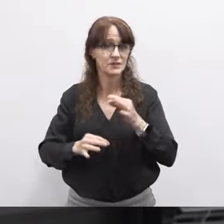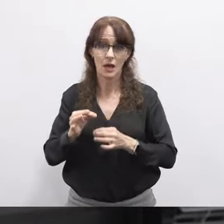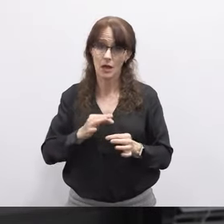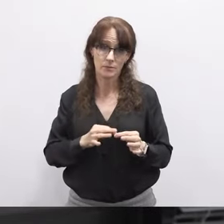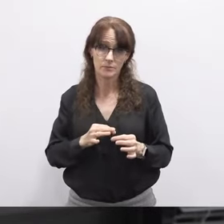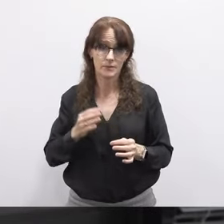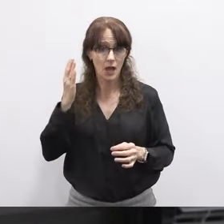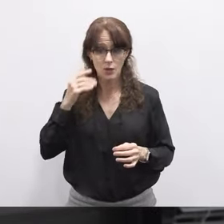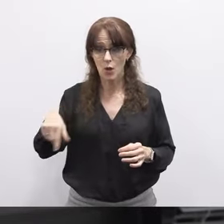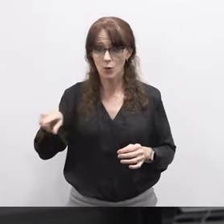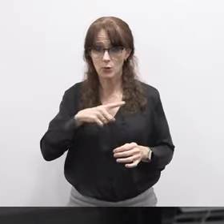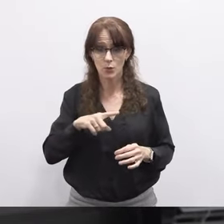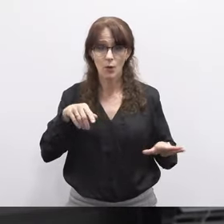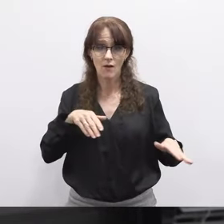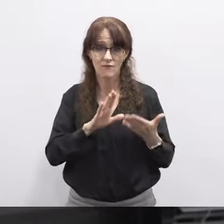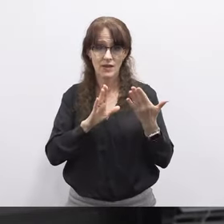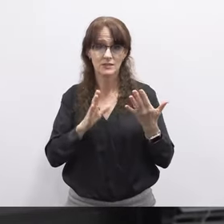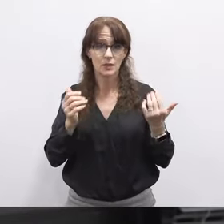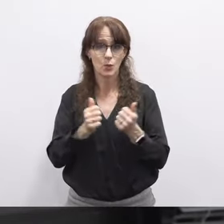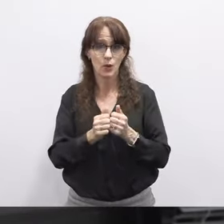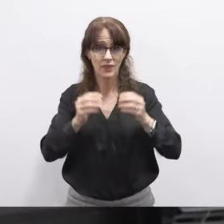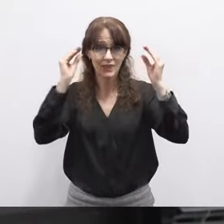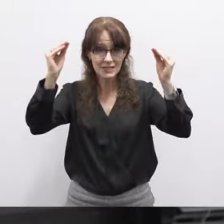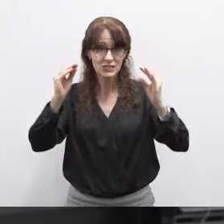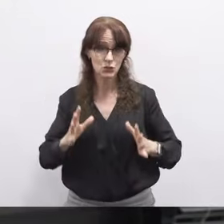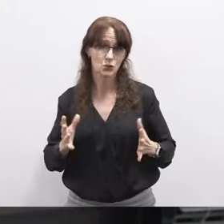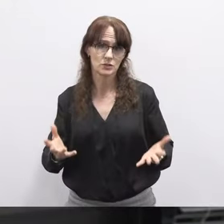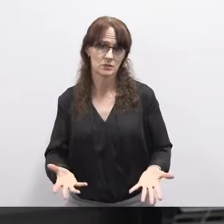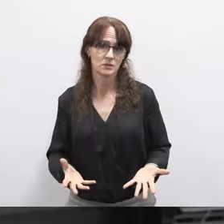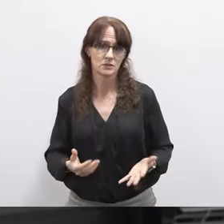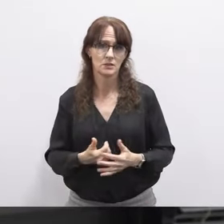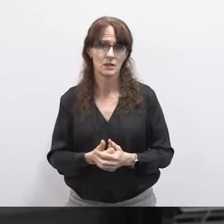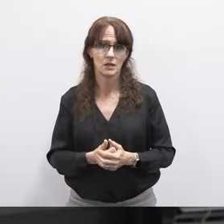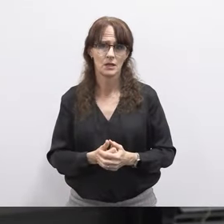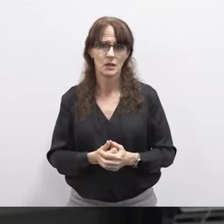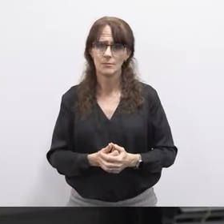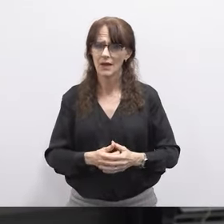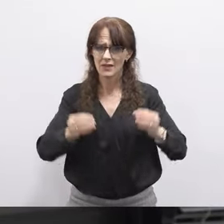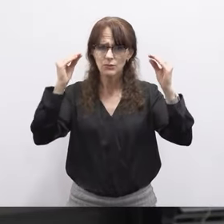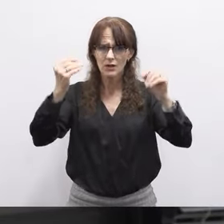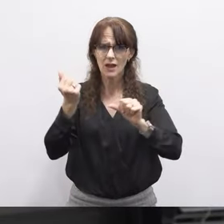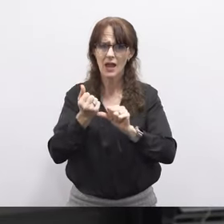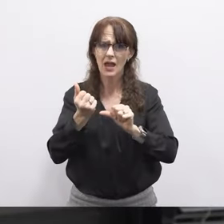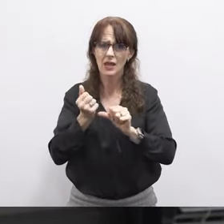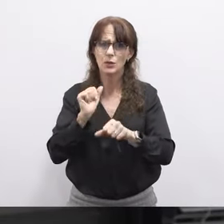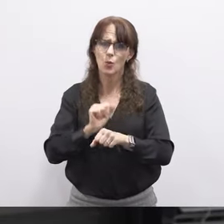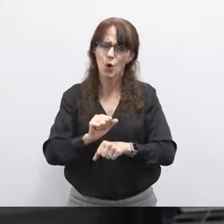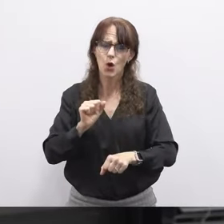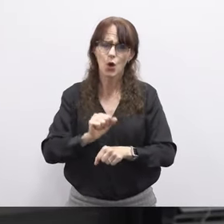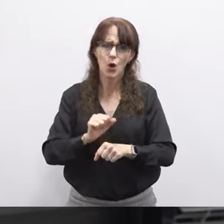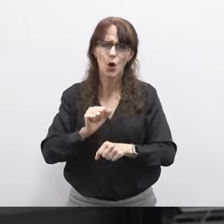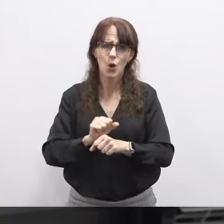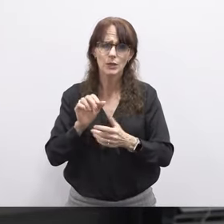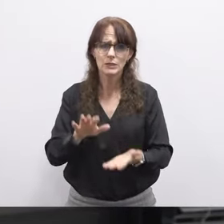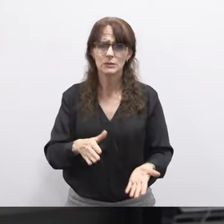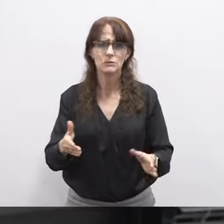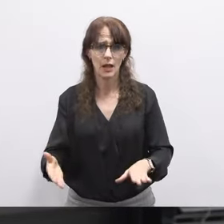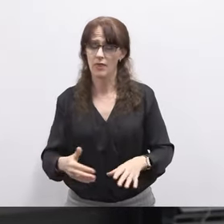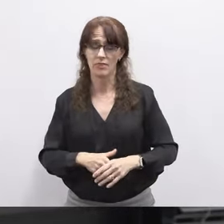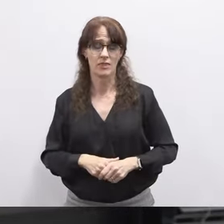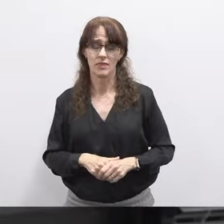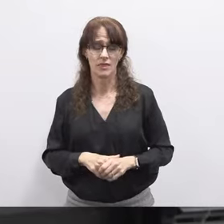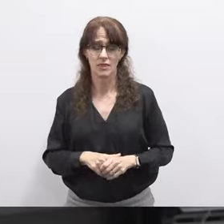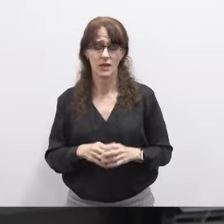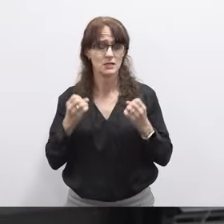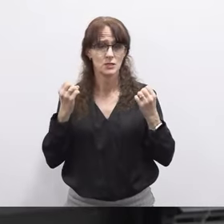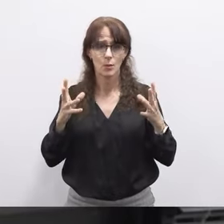And I know you guys are facing that also with the teachers. But your instructional aides are working themselves to death. You've